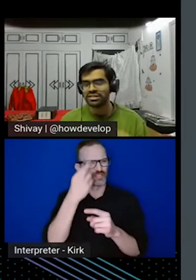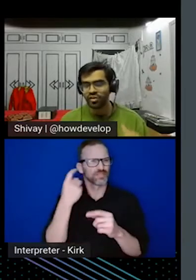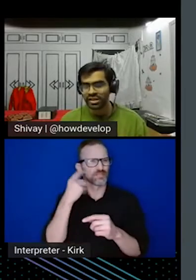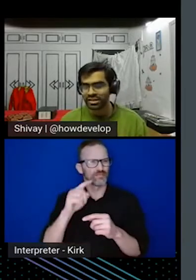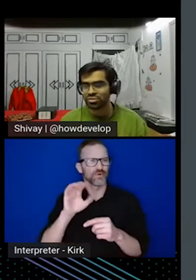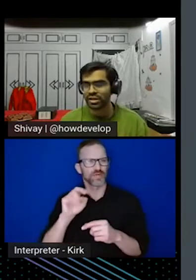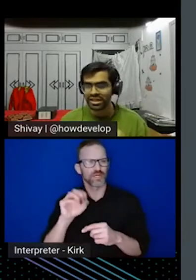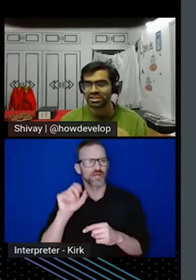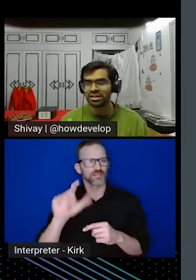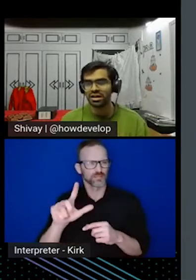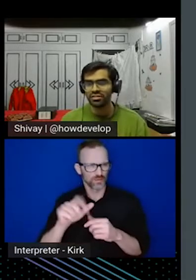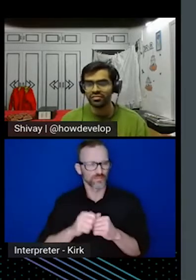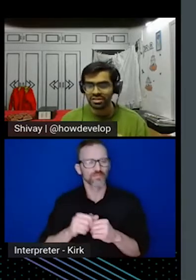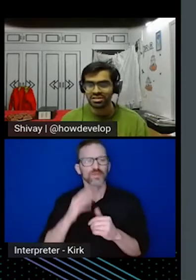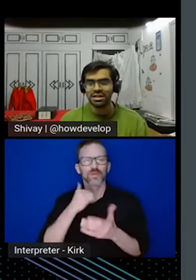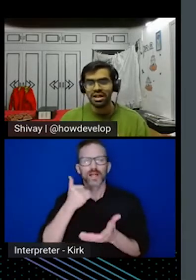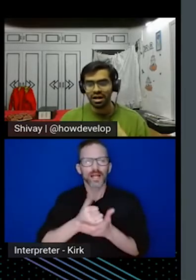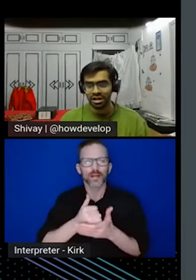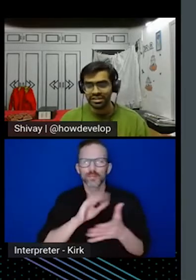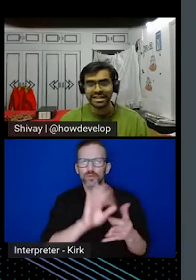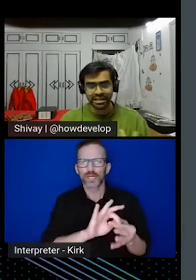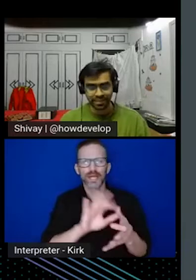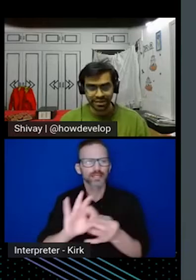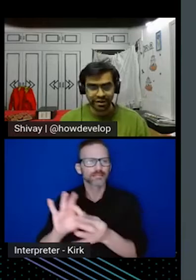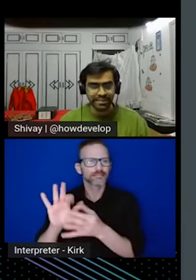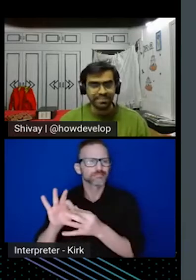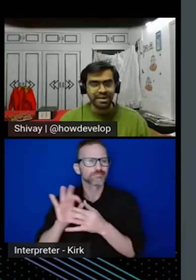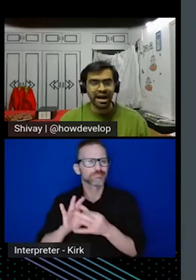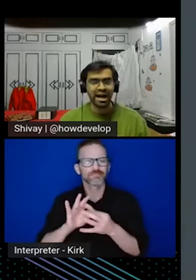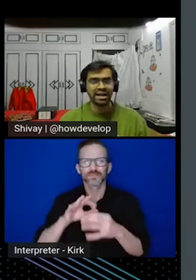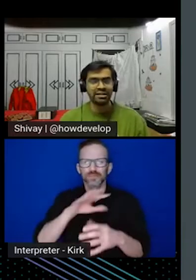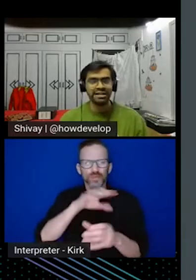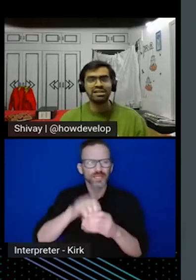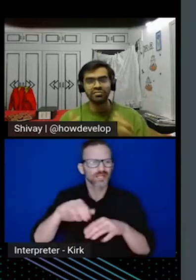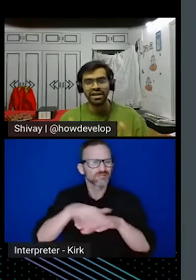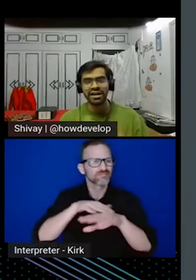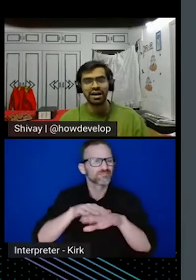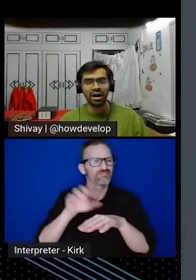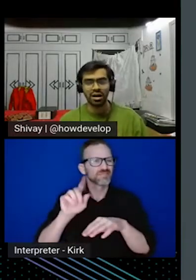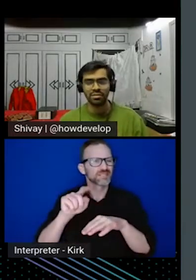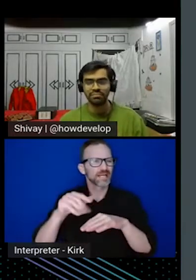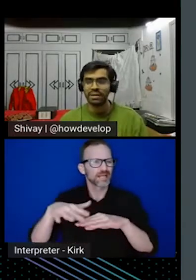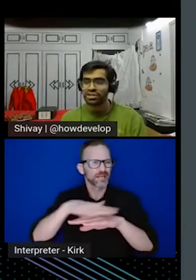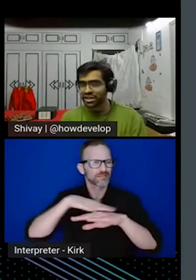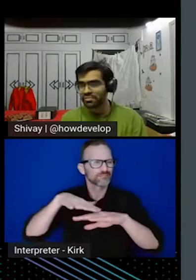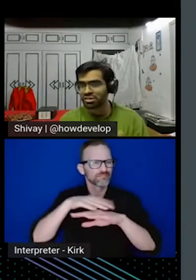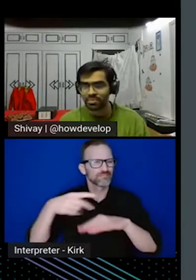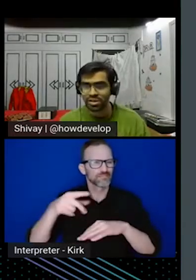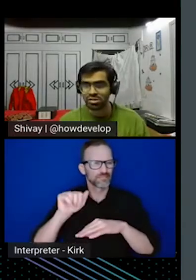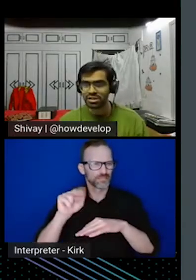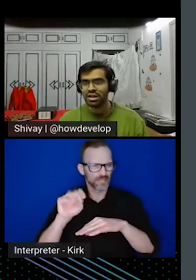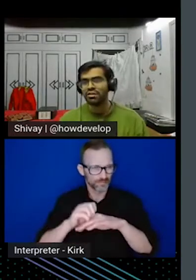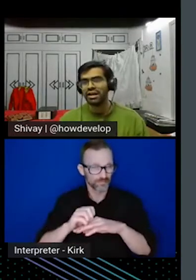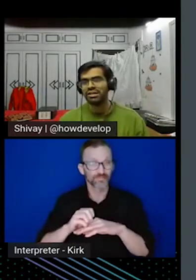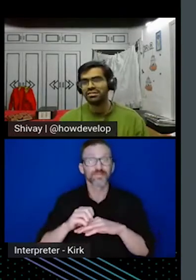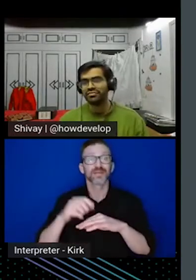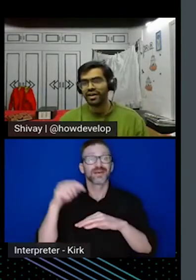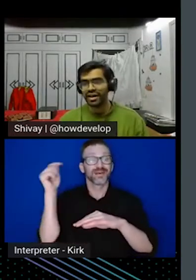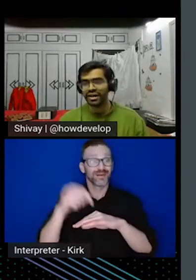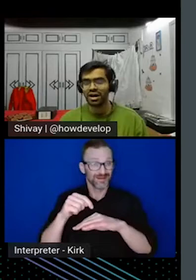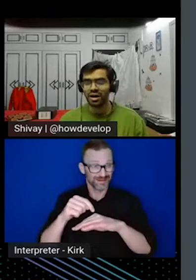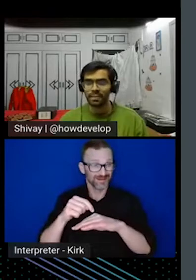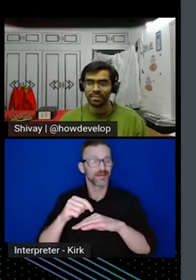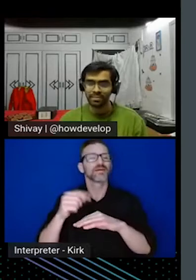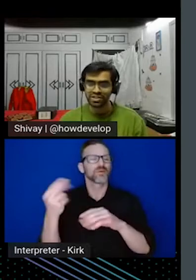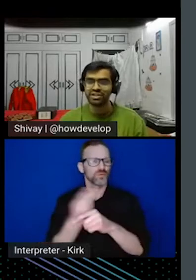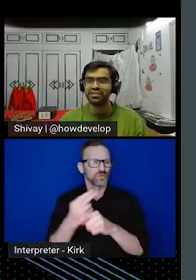the networking to connect with the data plane, right? And that's where Meshery comes into picture, right?